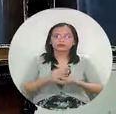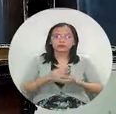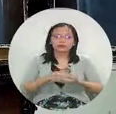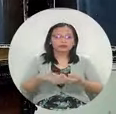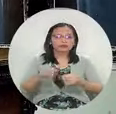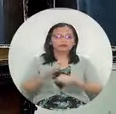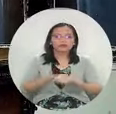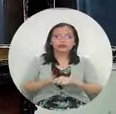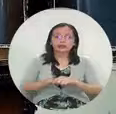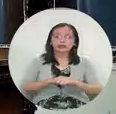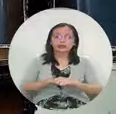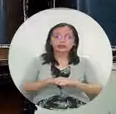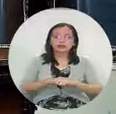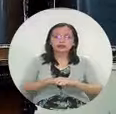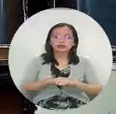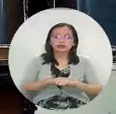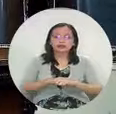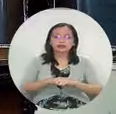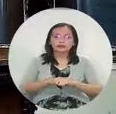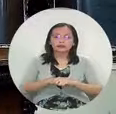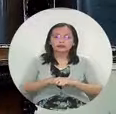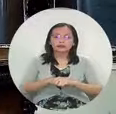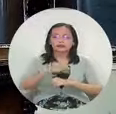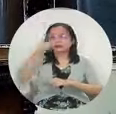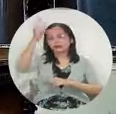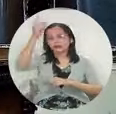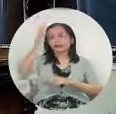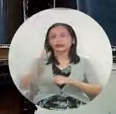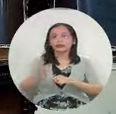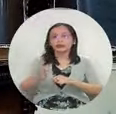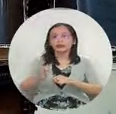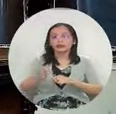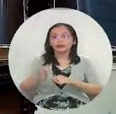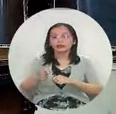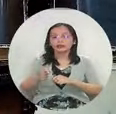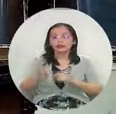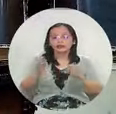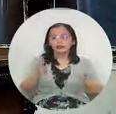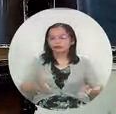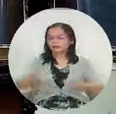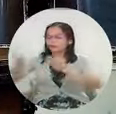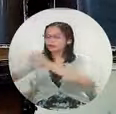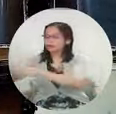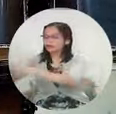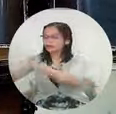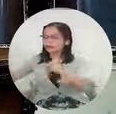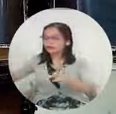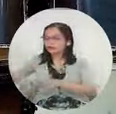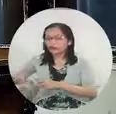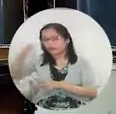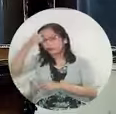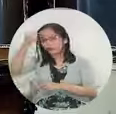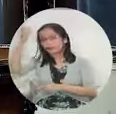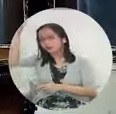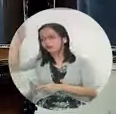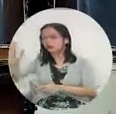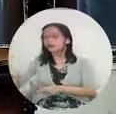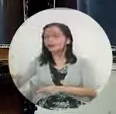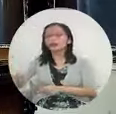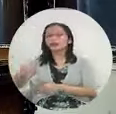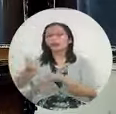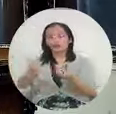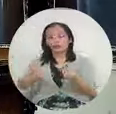But sometimes, you know, when God calls you to a place, God wants you to be there to fulfill your ministry.